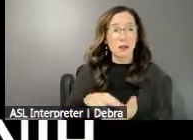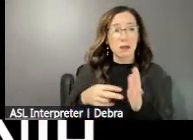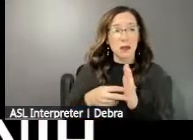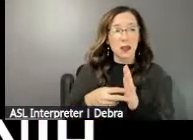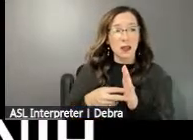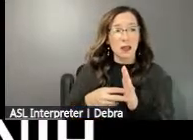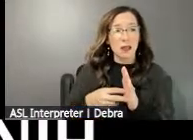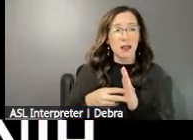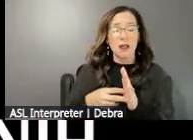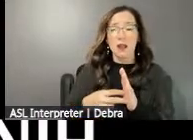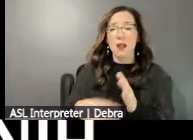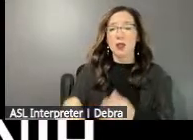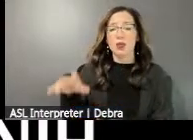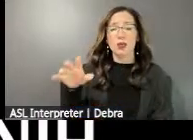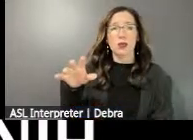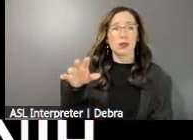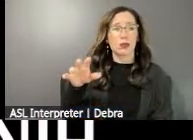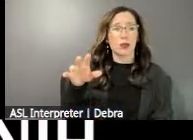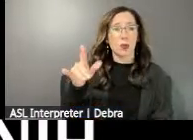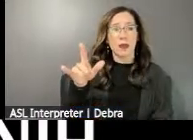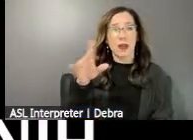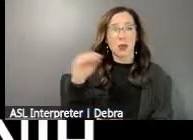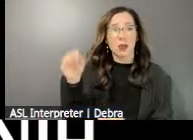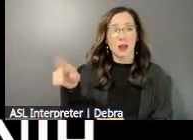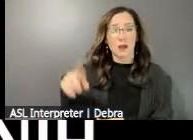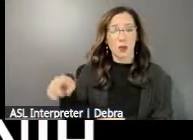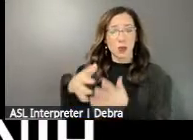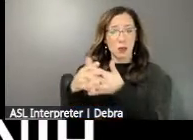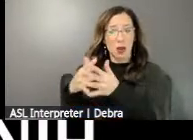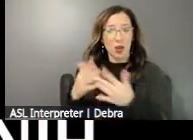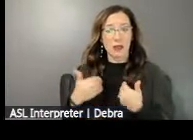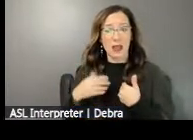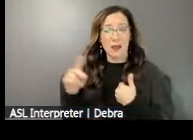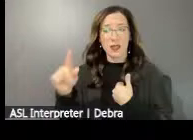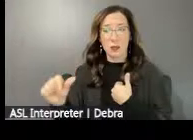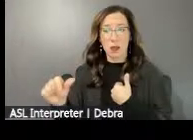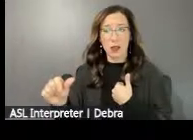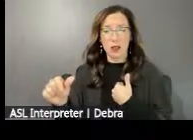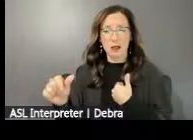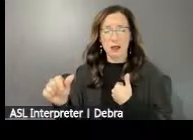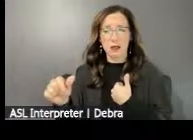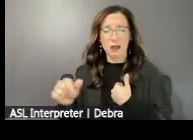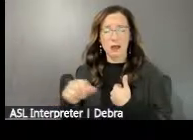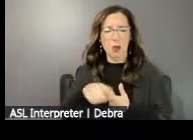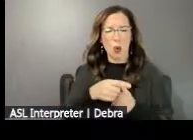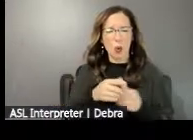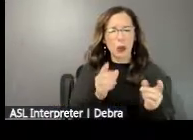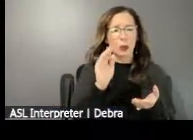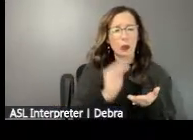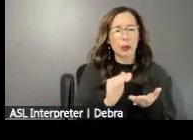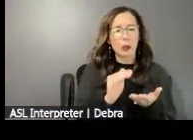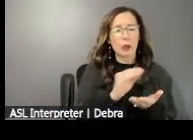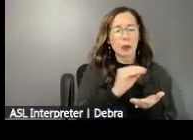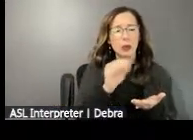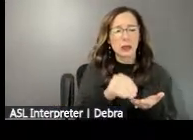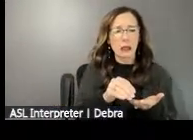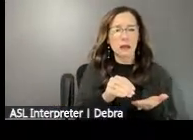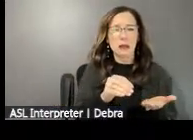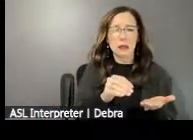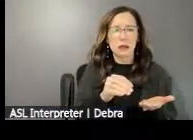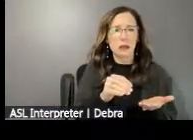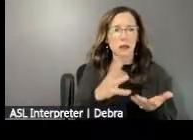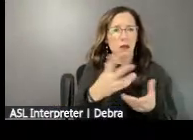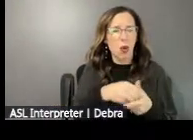with disabilities. It's a clear sign that we have a problem. Dr. Meeks has